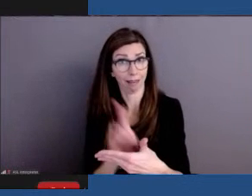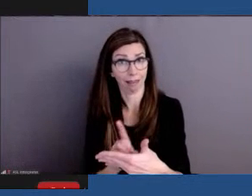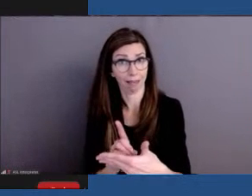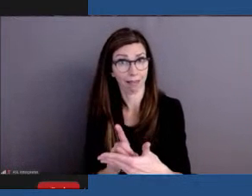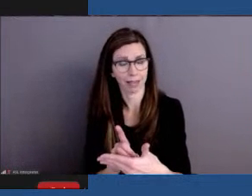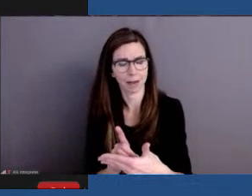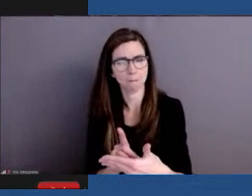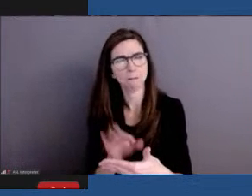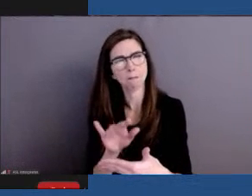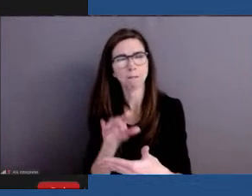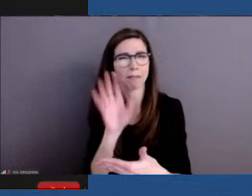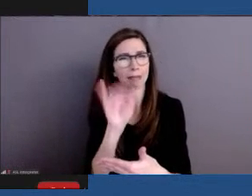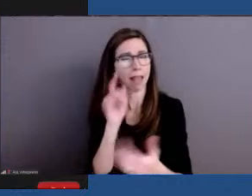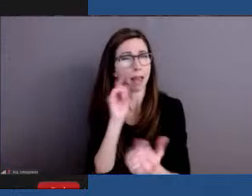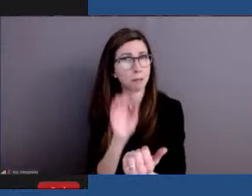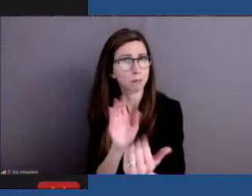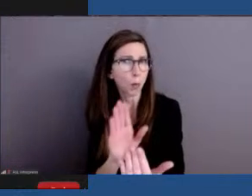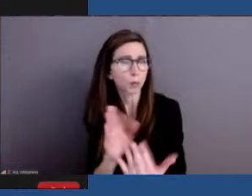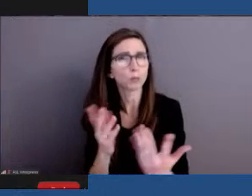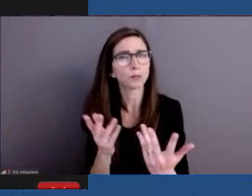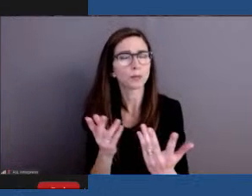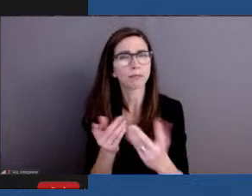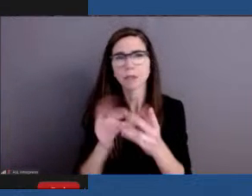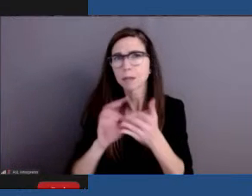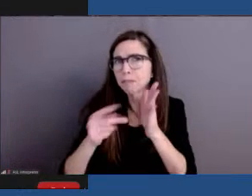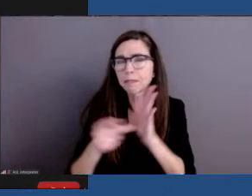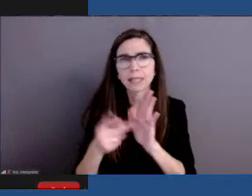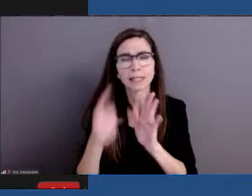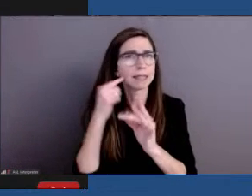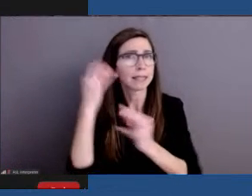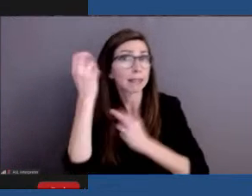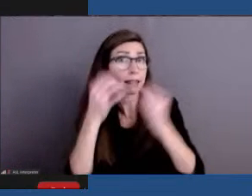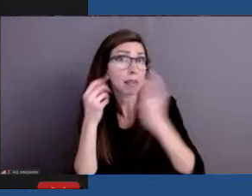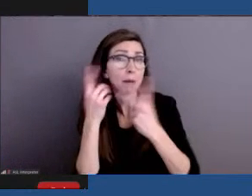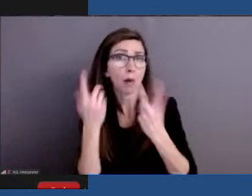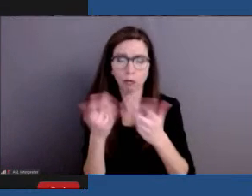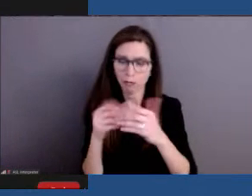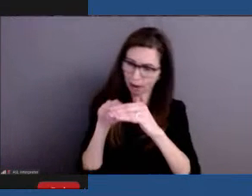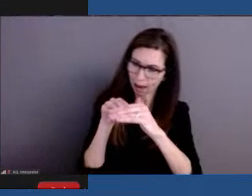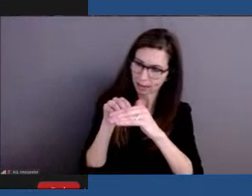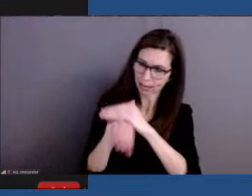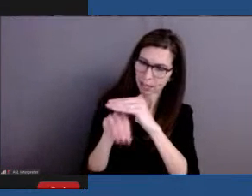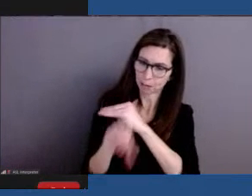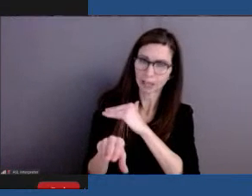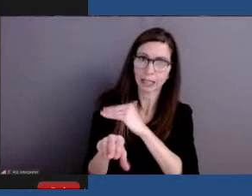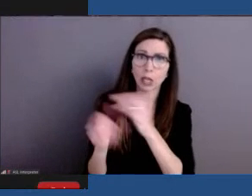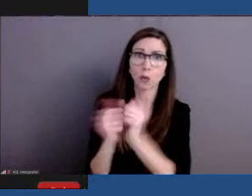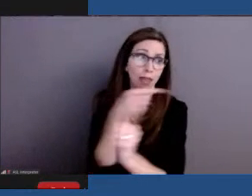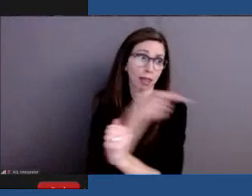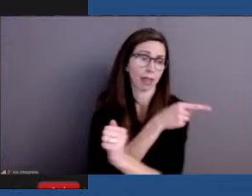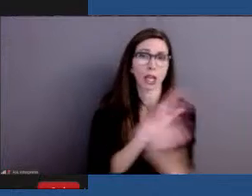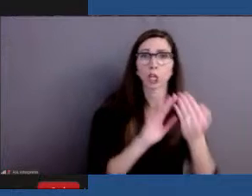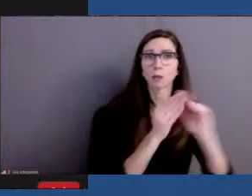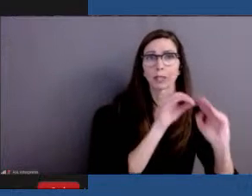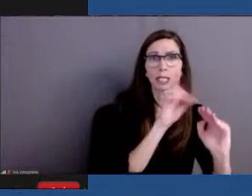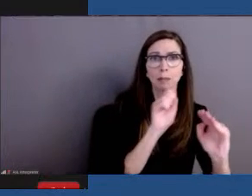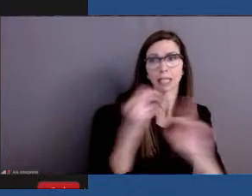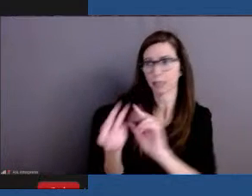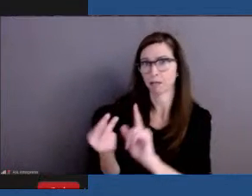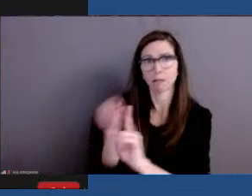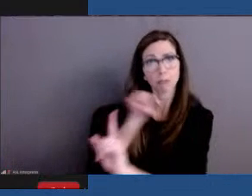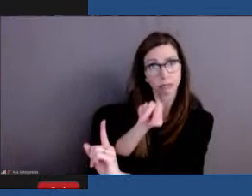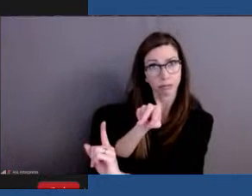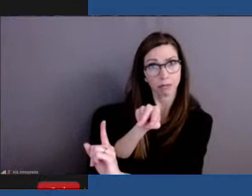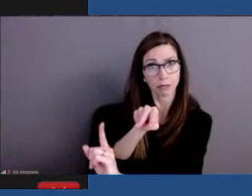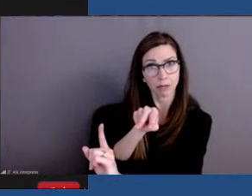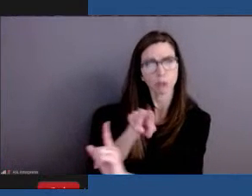thinking about accessibility from the disability perspective. And it's thinking about how do we address the needs of mobility users?